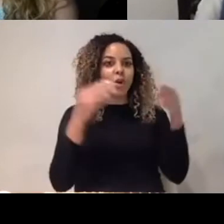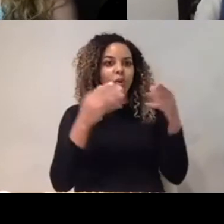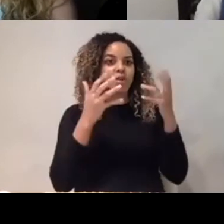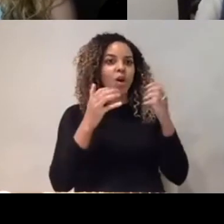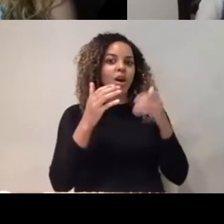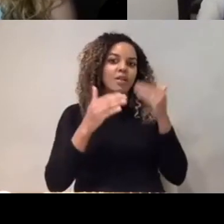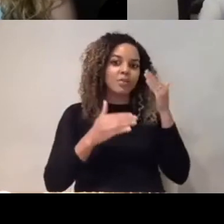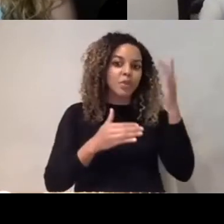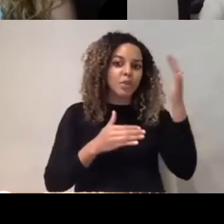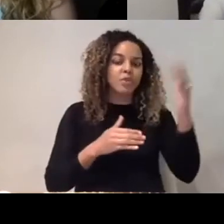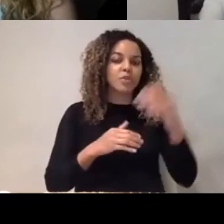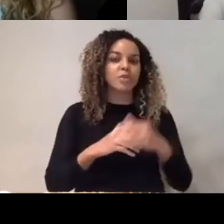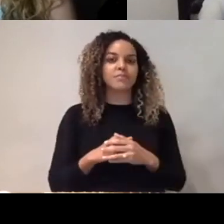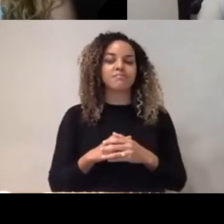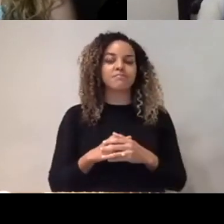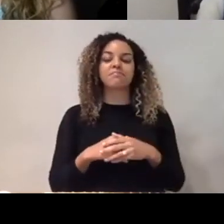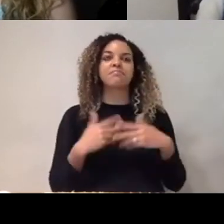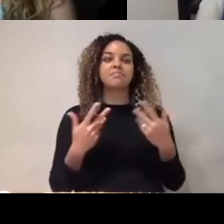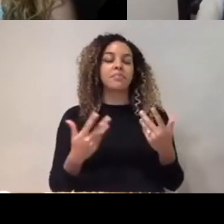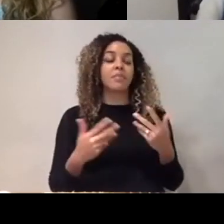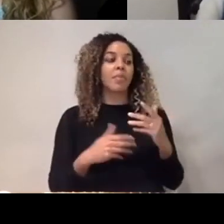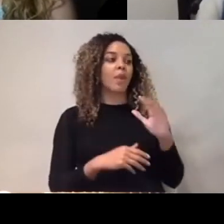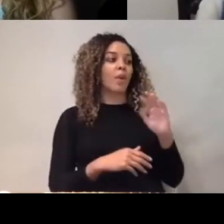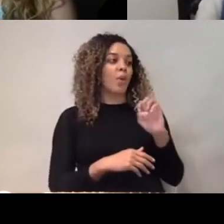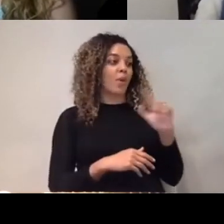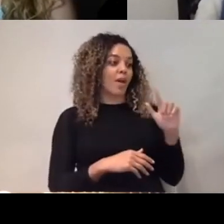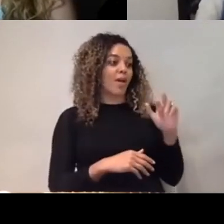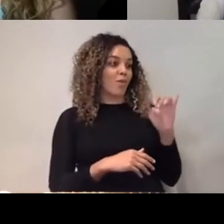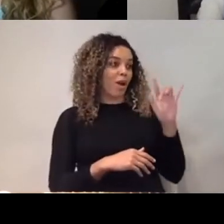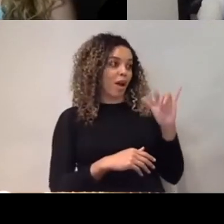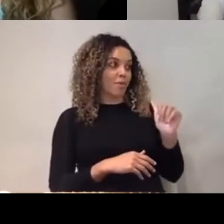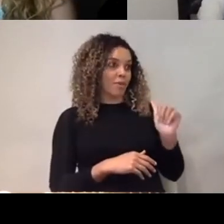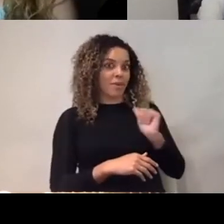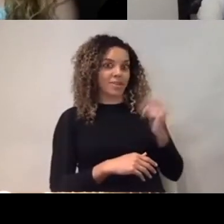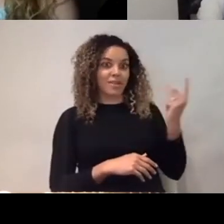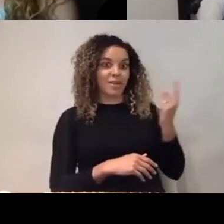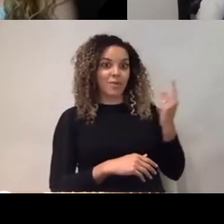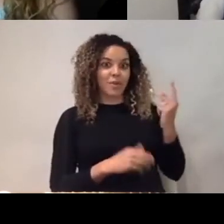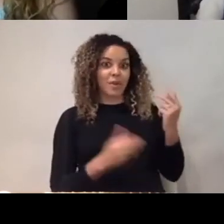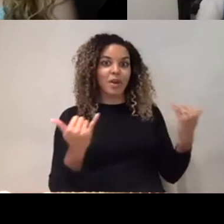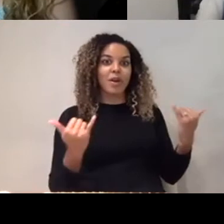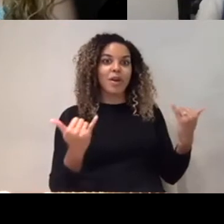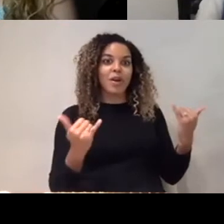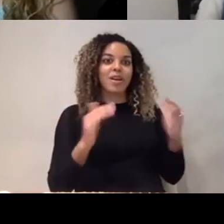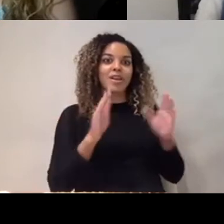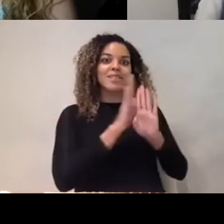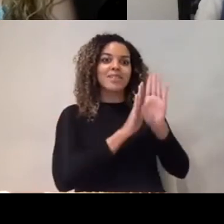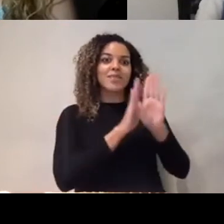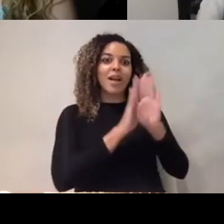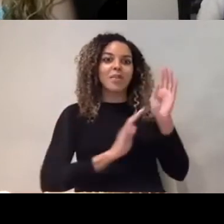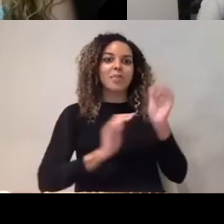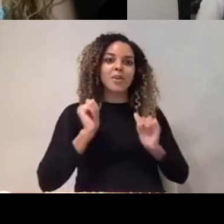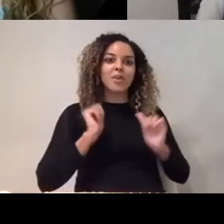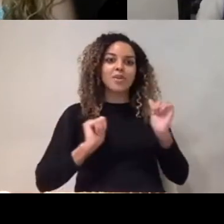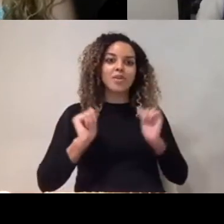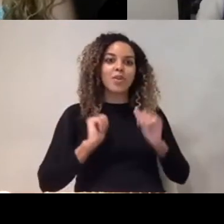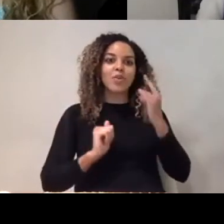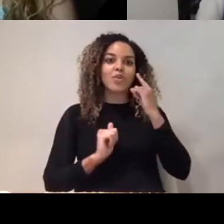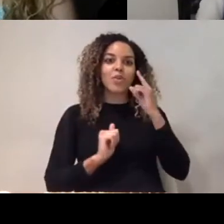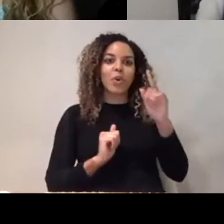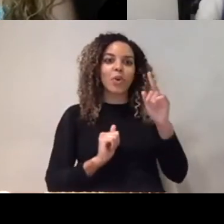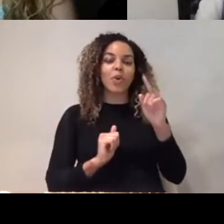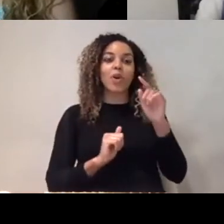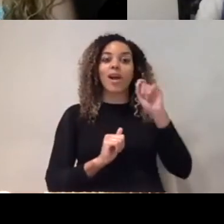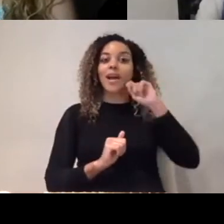Well, Ramy and I are actually currently developing a show for Apple